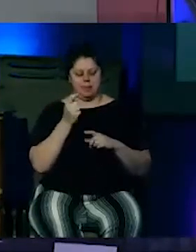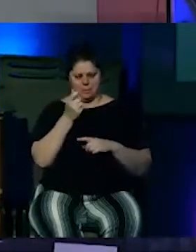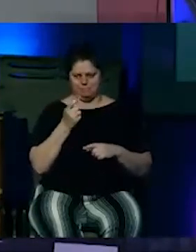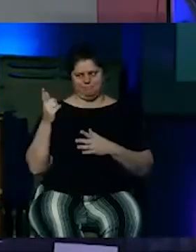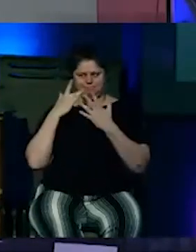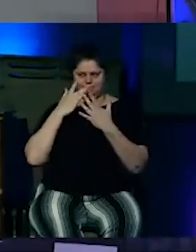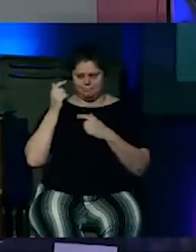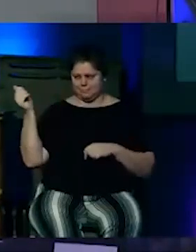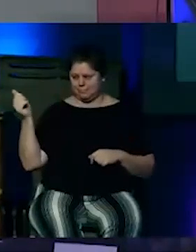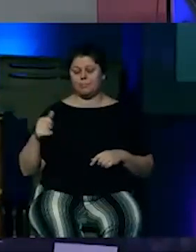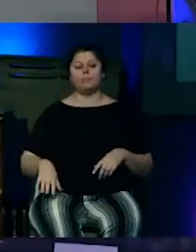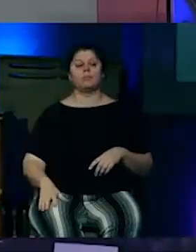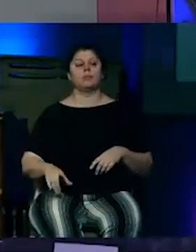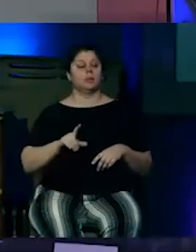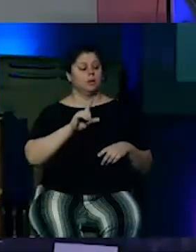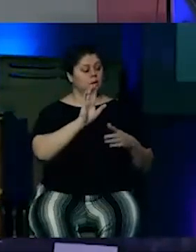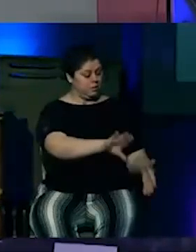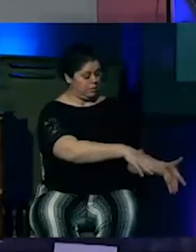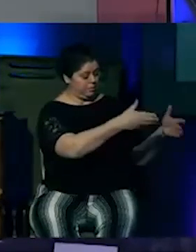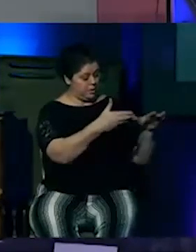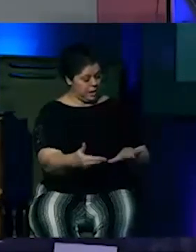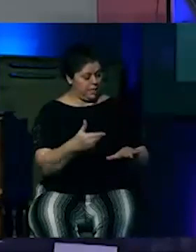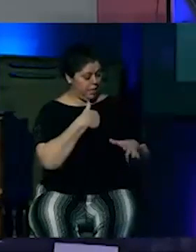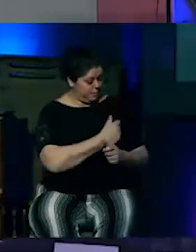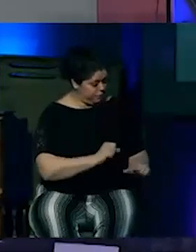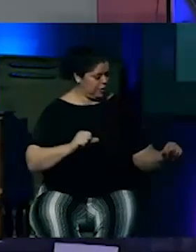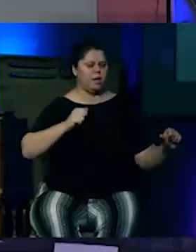And when from death I'm free,